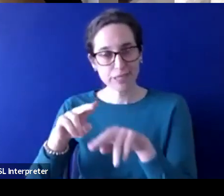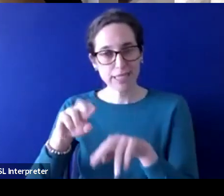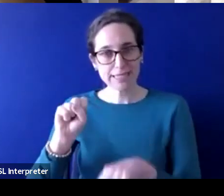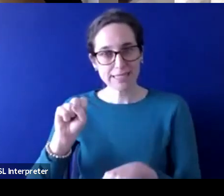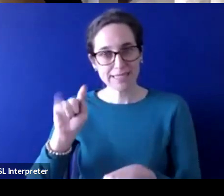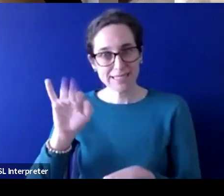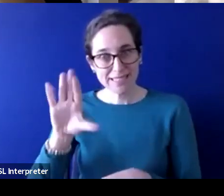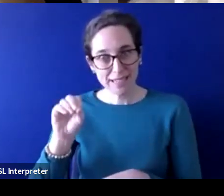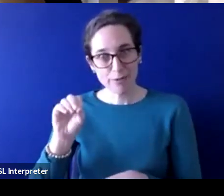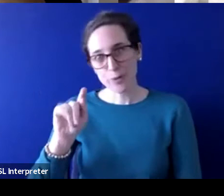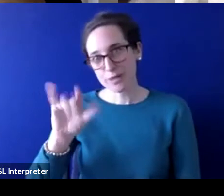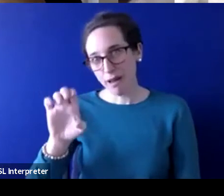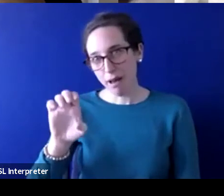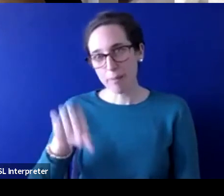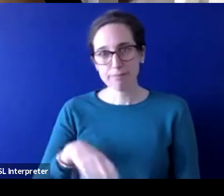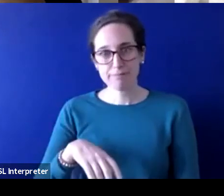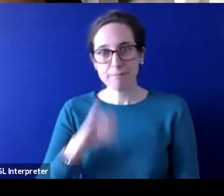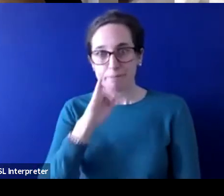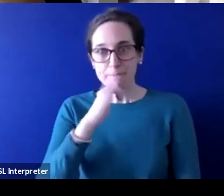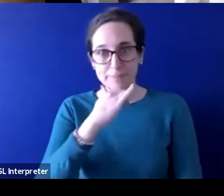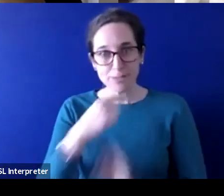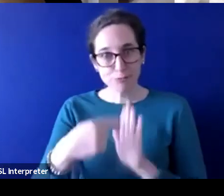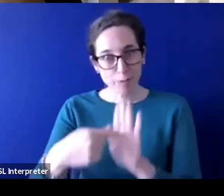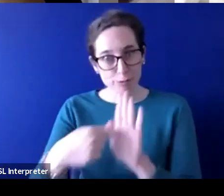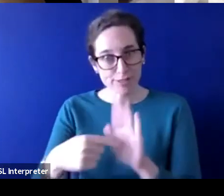or misrepresentations?